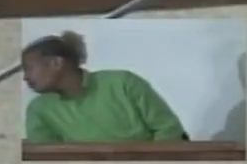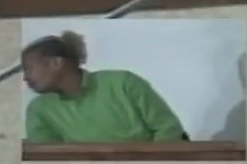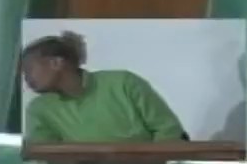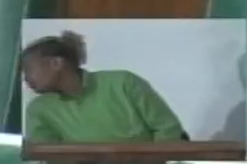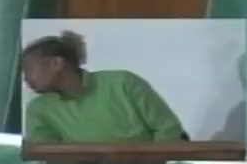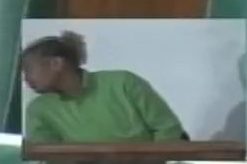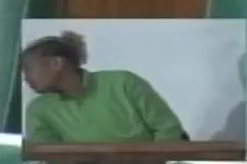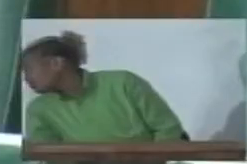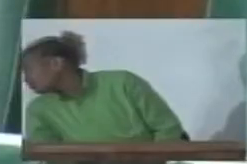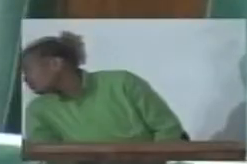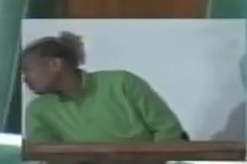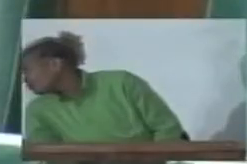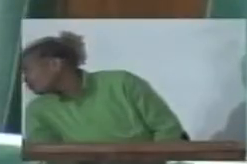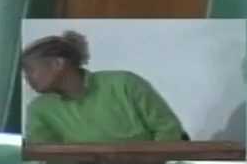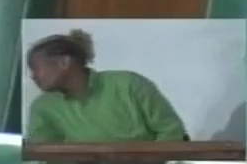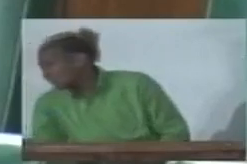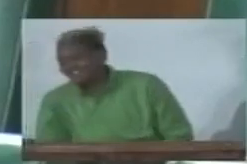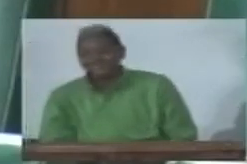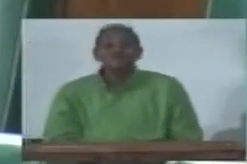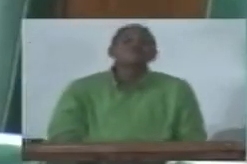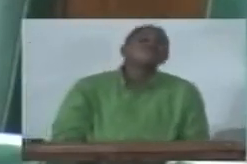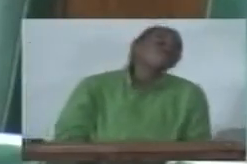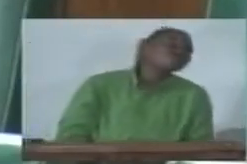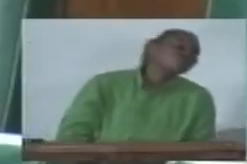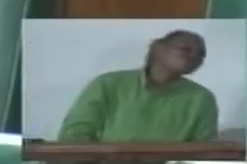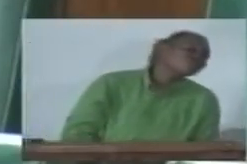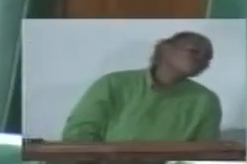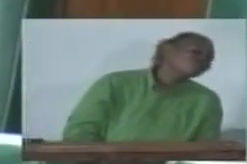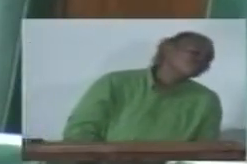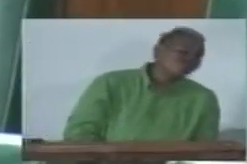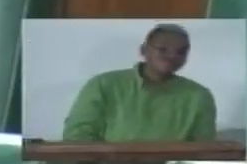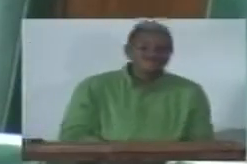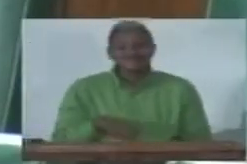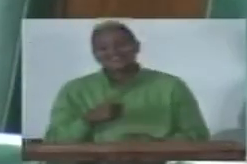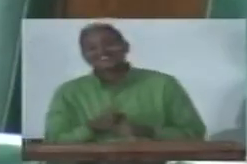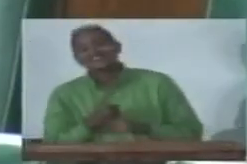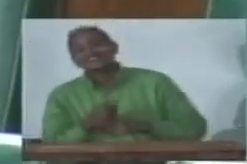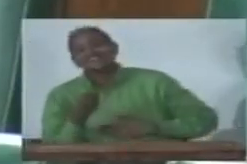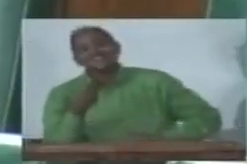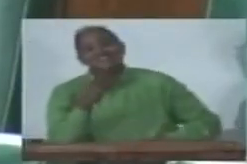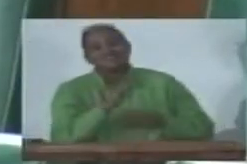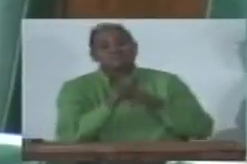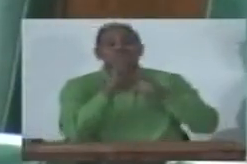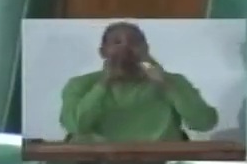you know, this is where my colleague and I will share a different view.